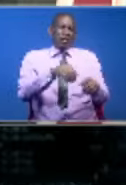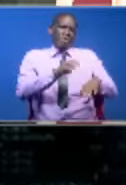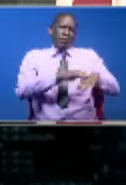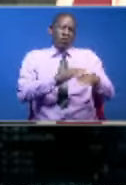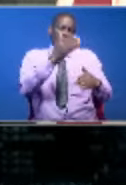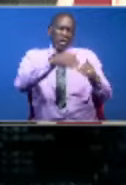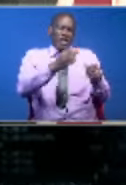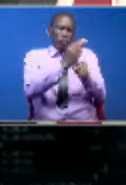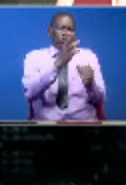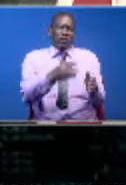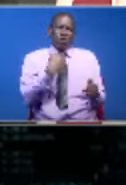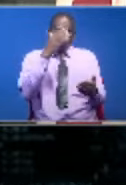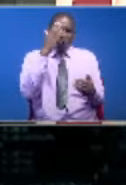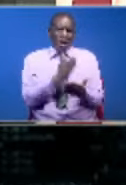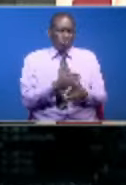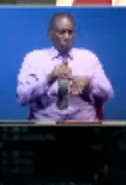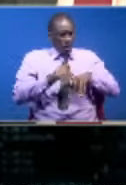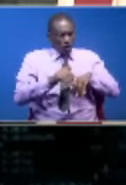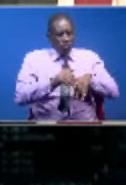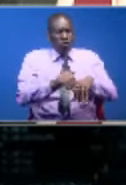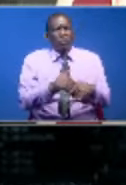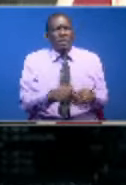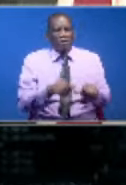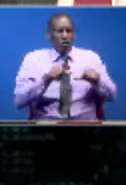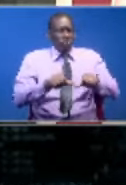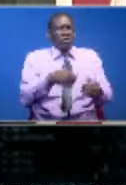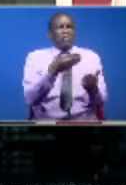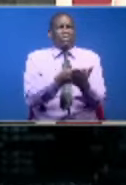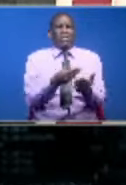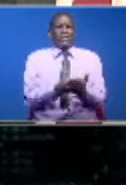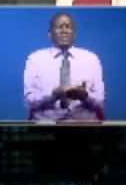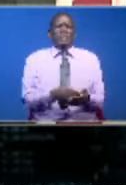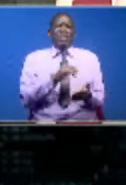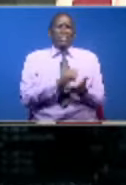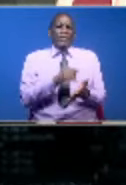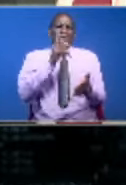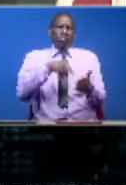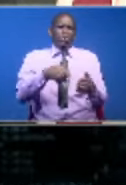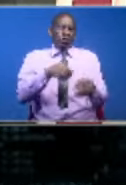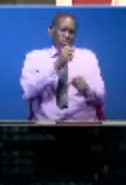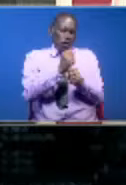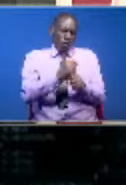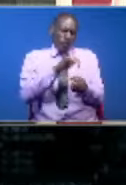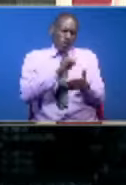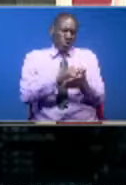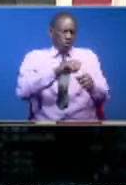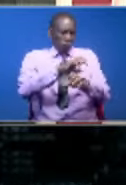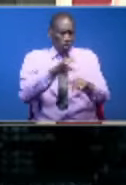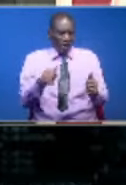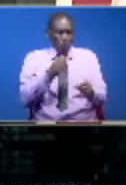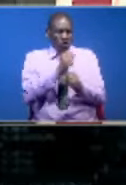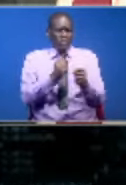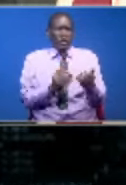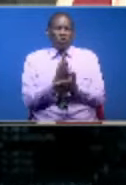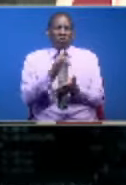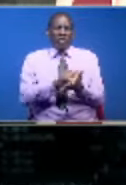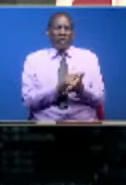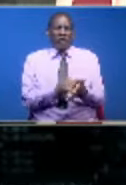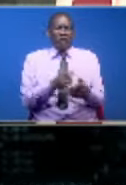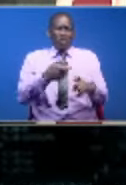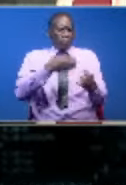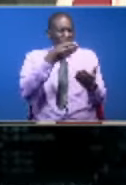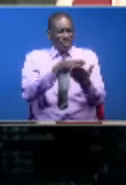are actually conforming to sustainable finance. So we've seen that work extremely well in ensuring that, that from the